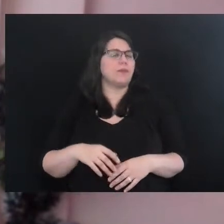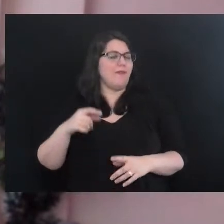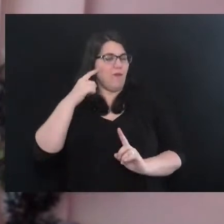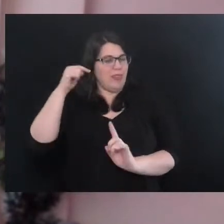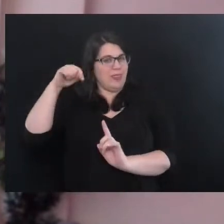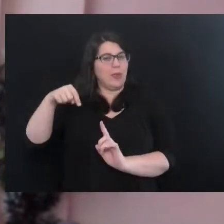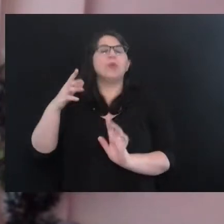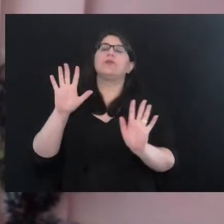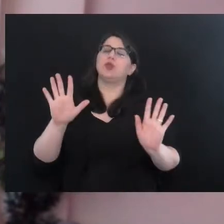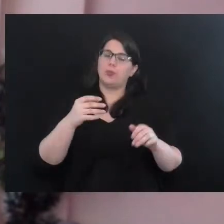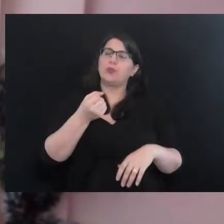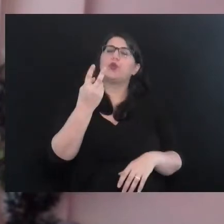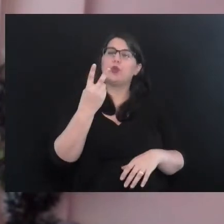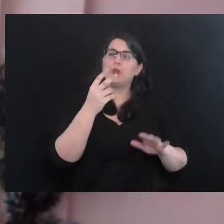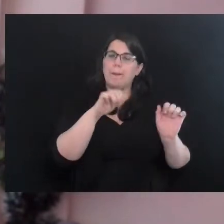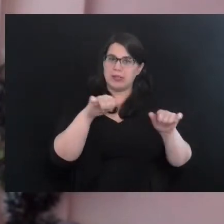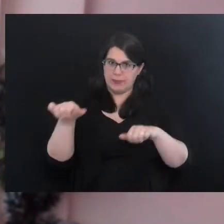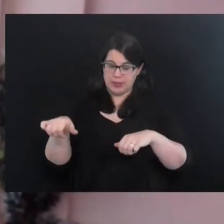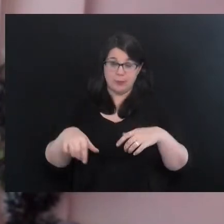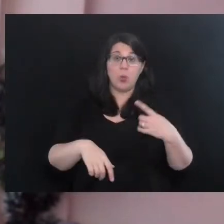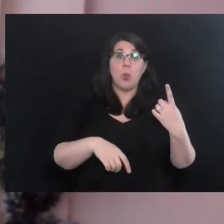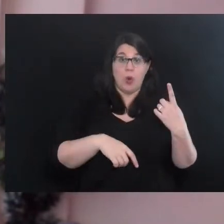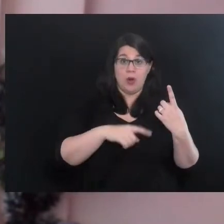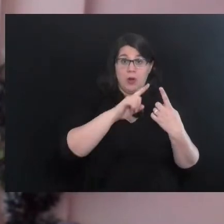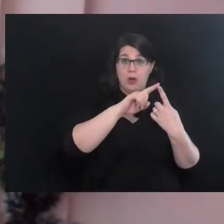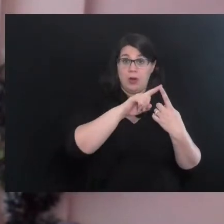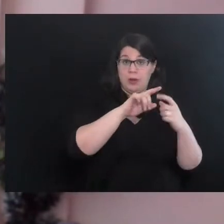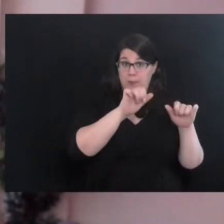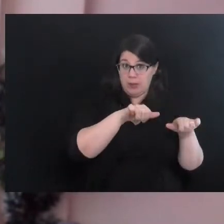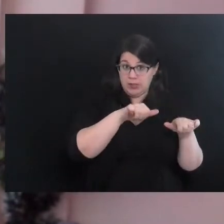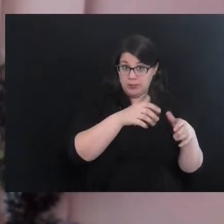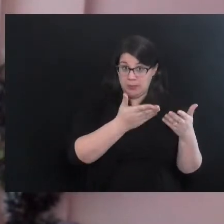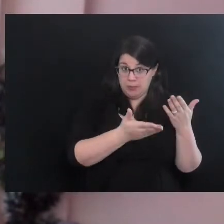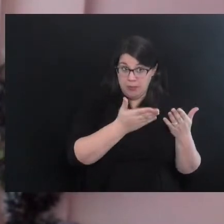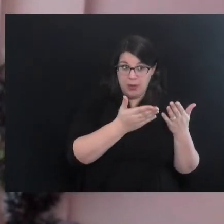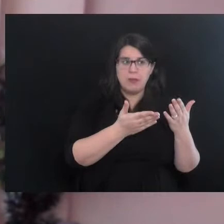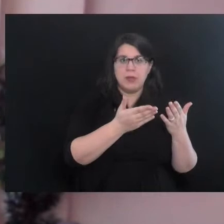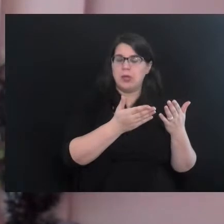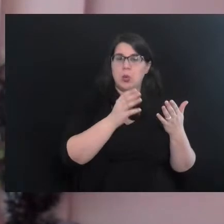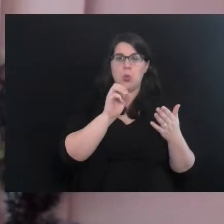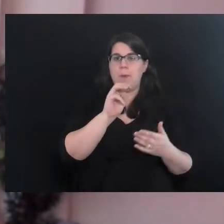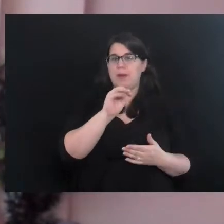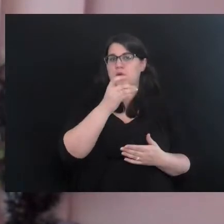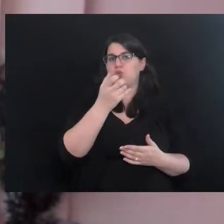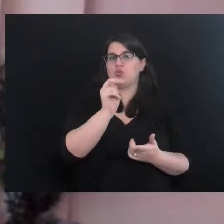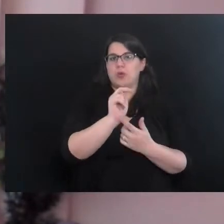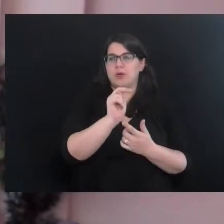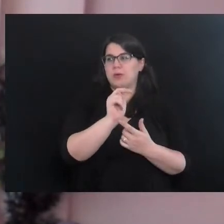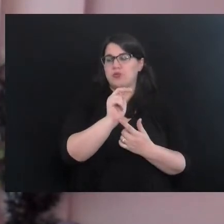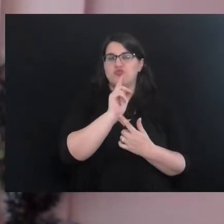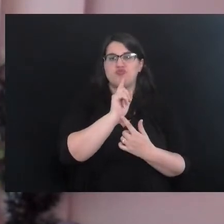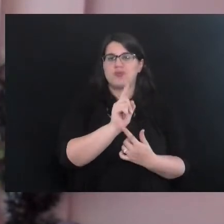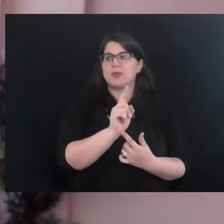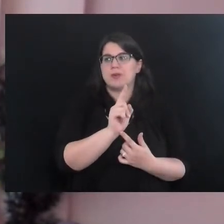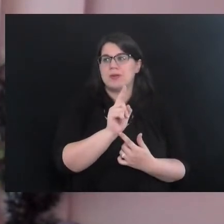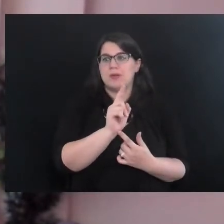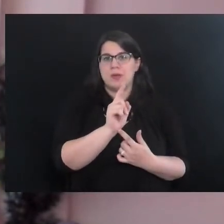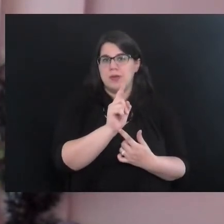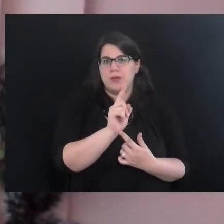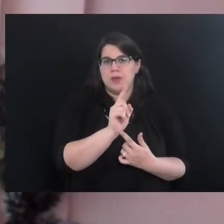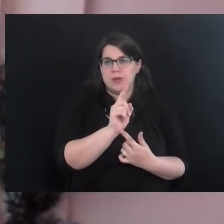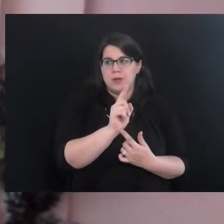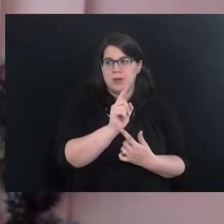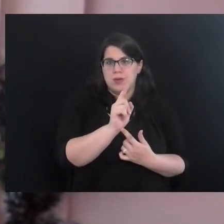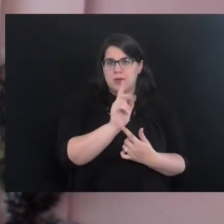possibility, so one possibility is that this may have really come to light within it being